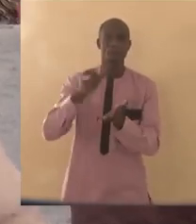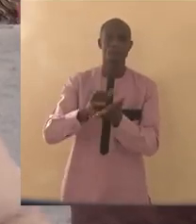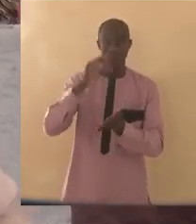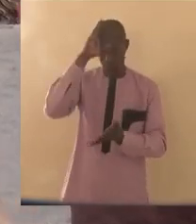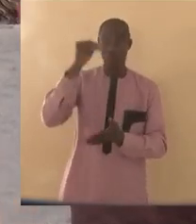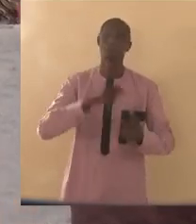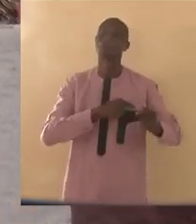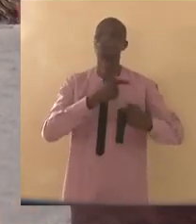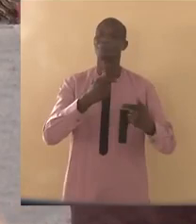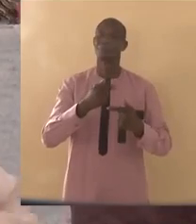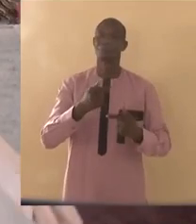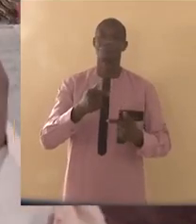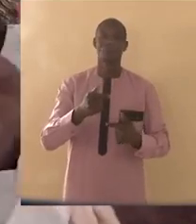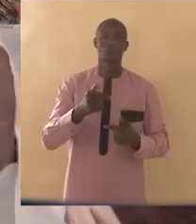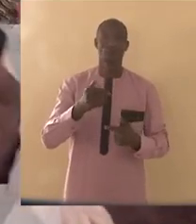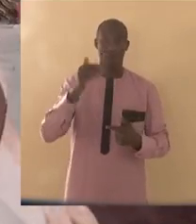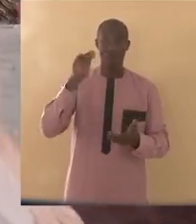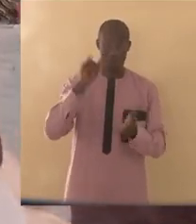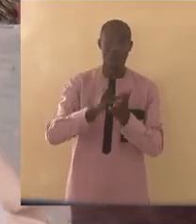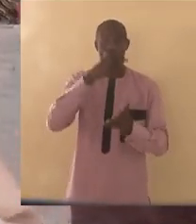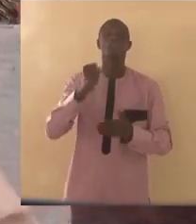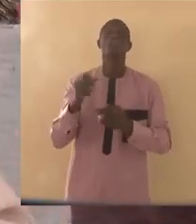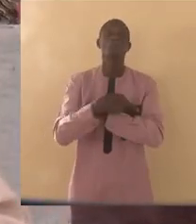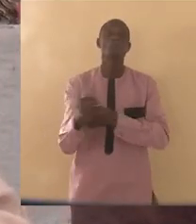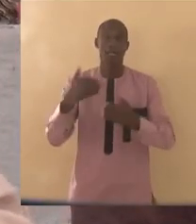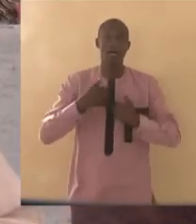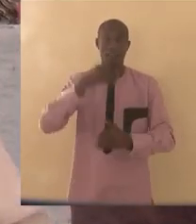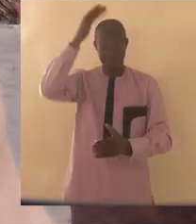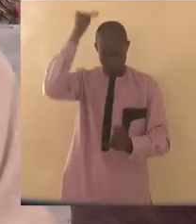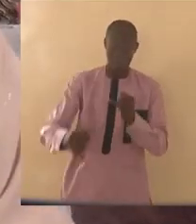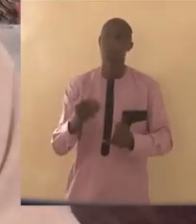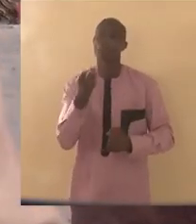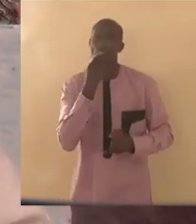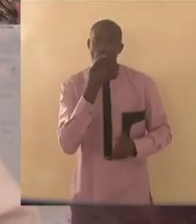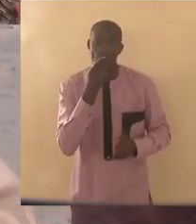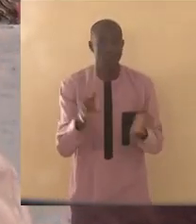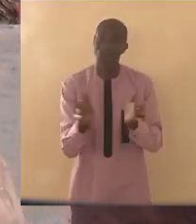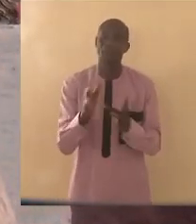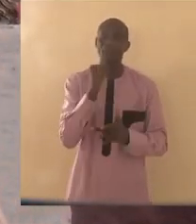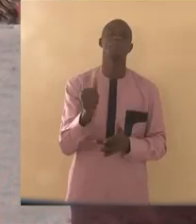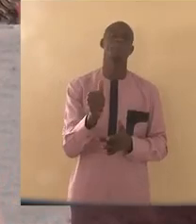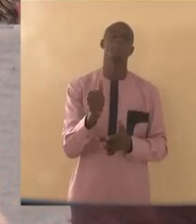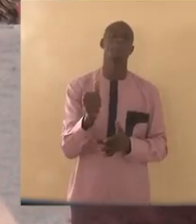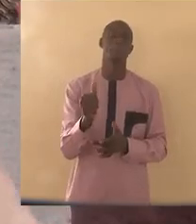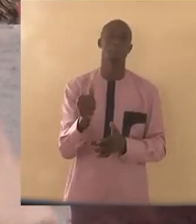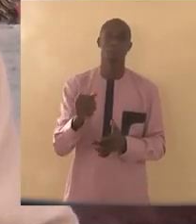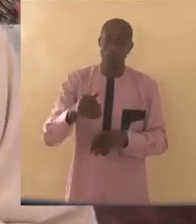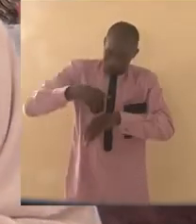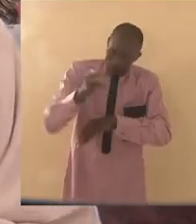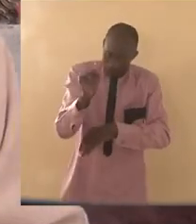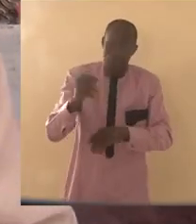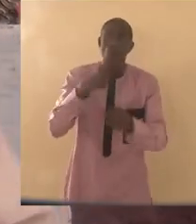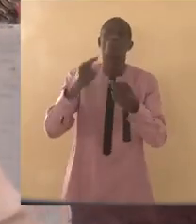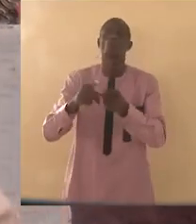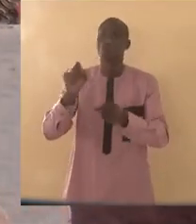That man was generous. You know that's the room where they had the Last Supper. You know that Jesus didn't, he just sent